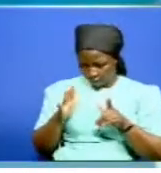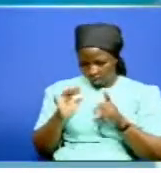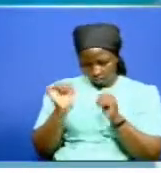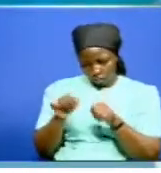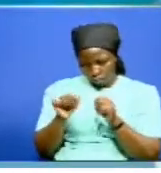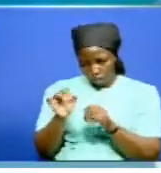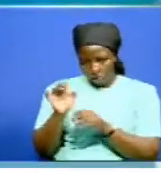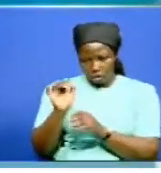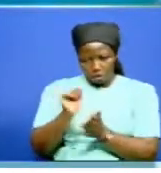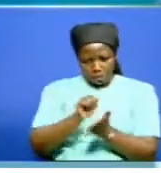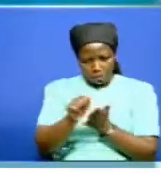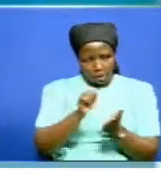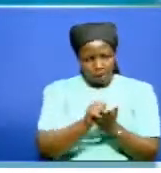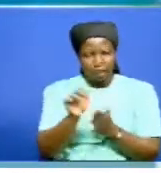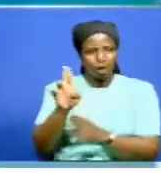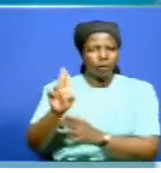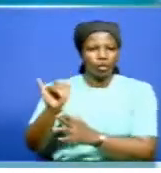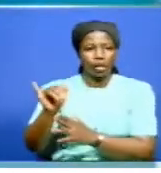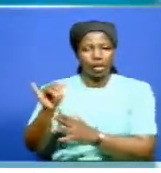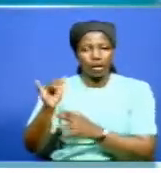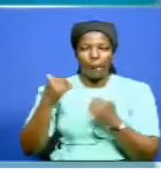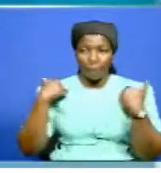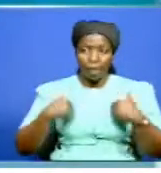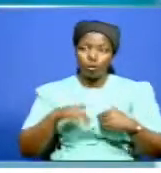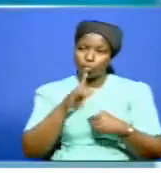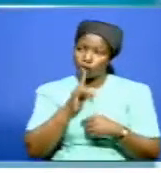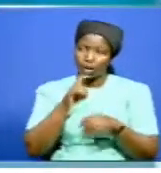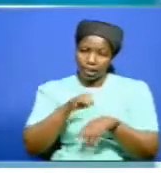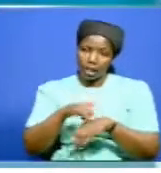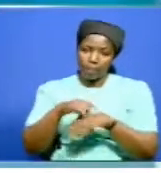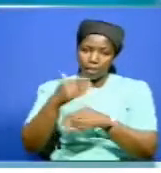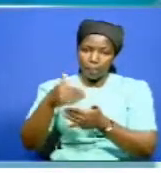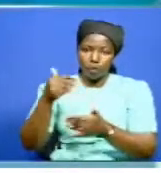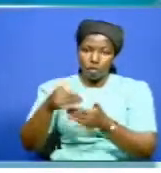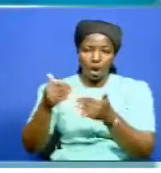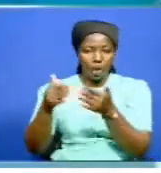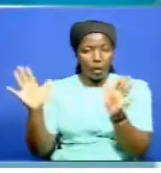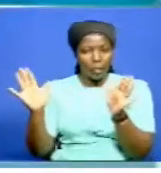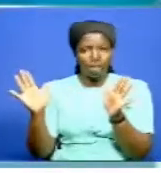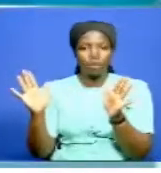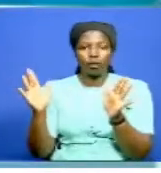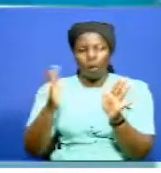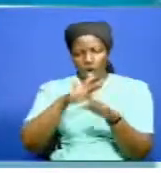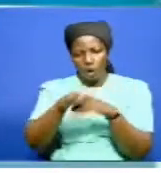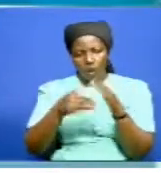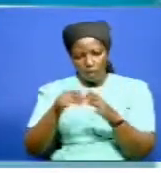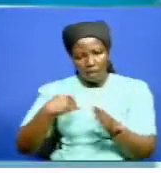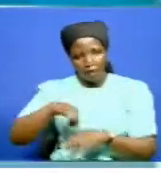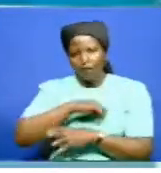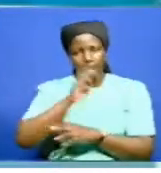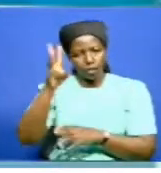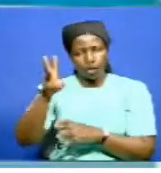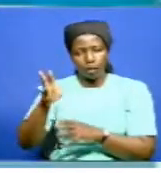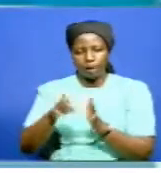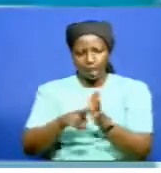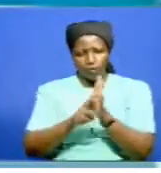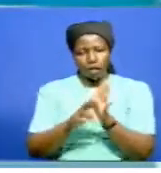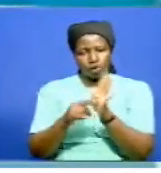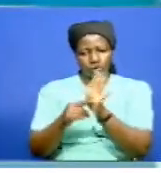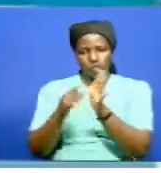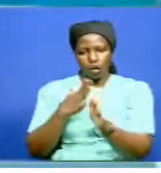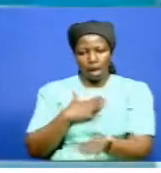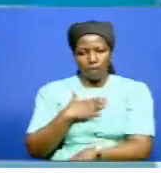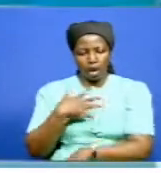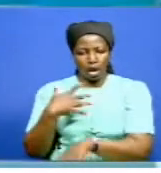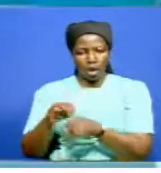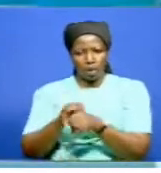utilize it. I'm sure once the borders fully open up, we'll be all required to produce a COVID vaccination certificate. It